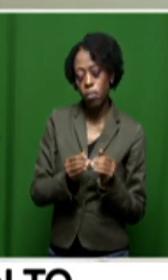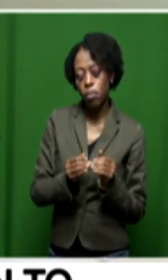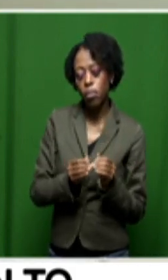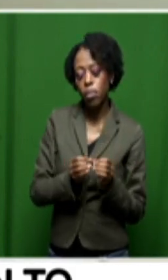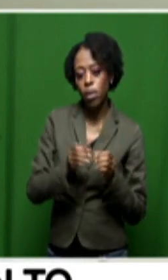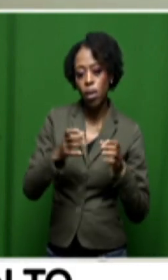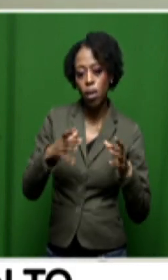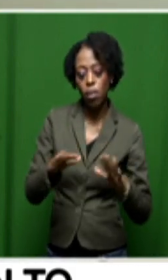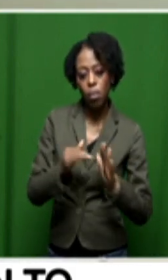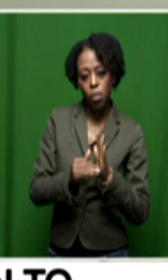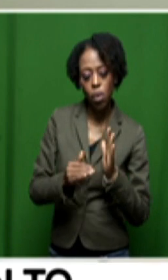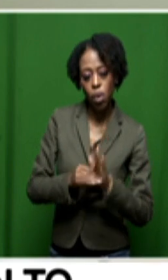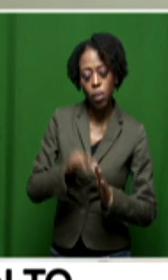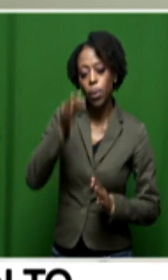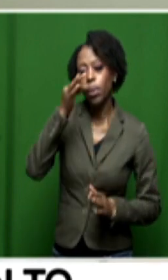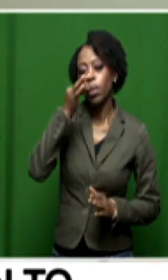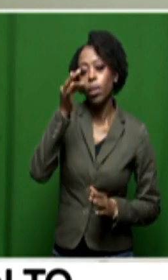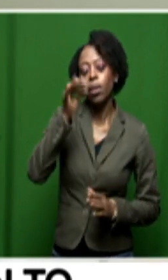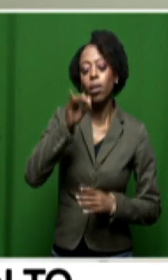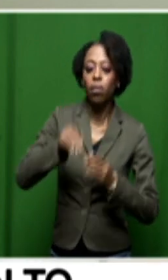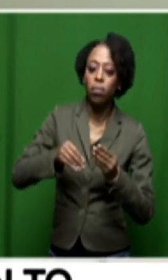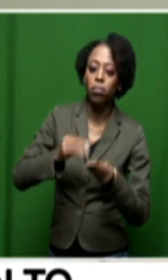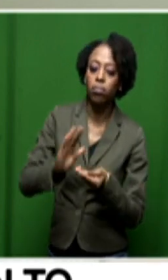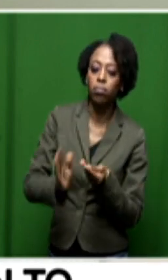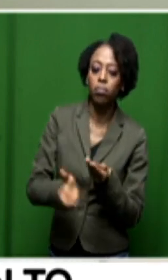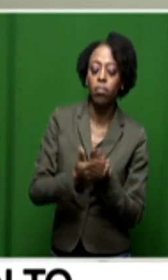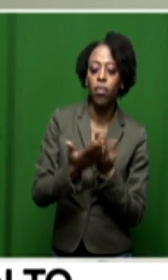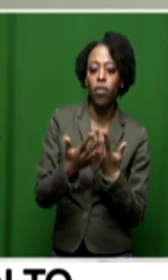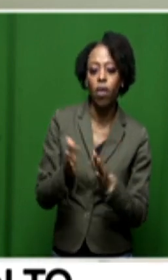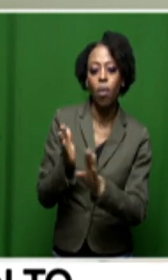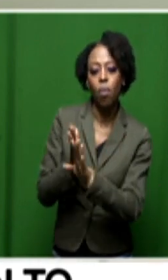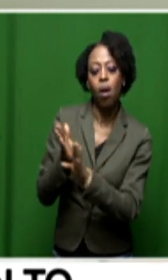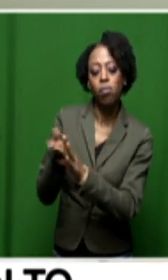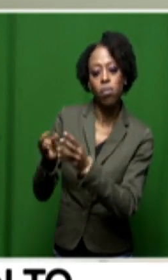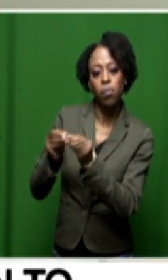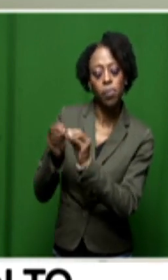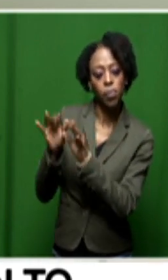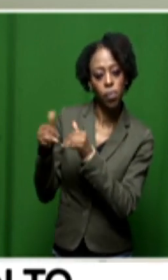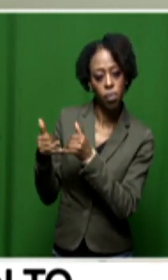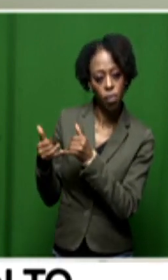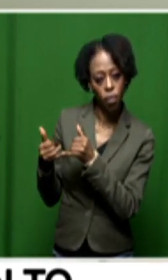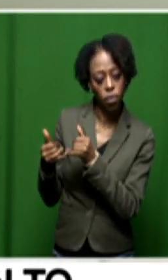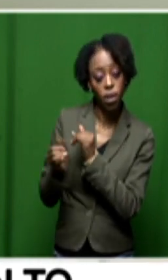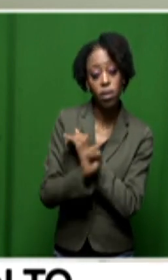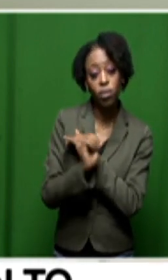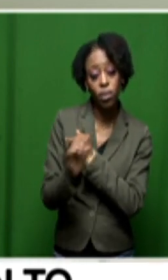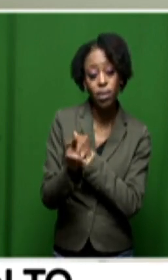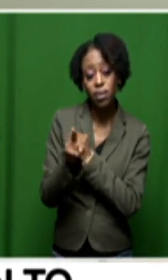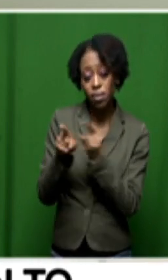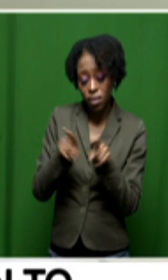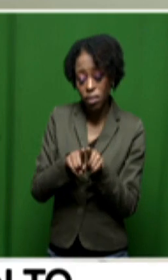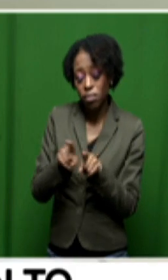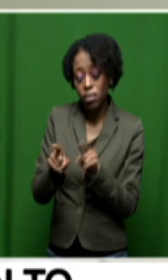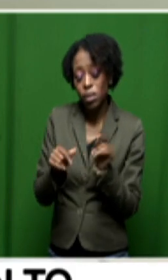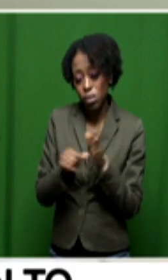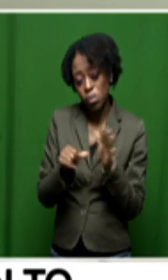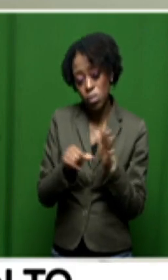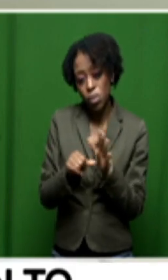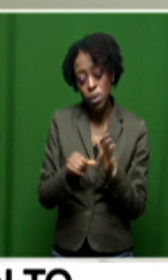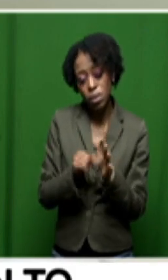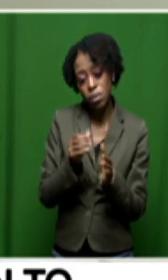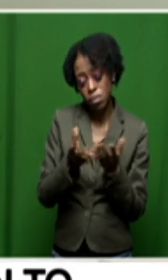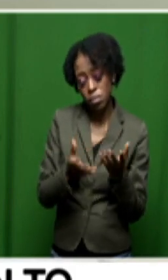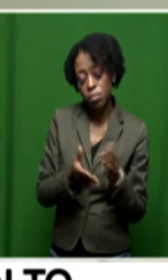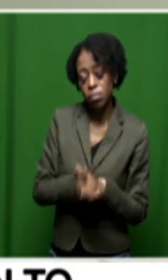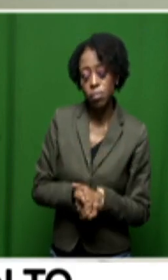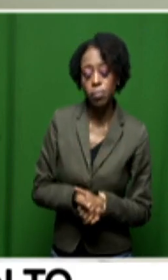of immunization, was embedded in these private manufacturing companies. So I think that's a very good state to be.